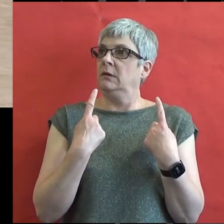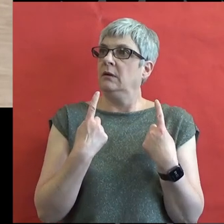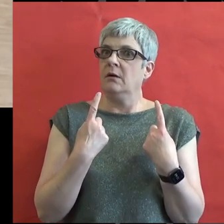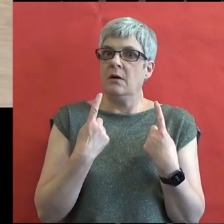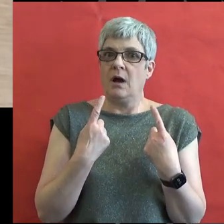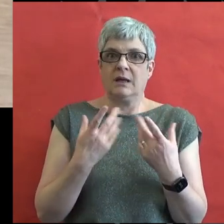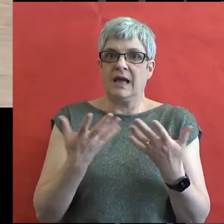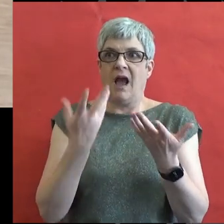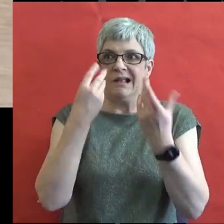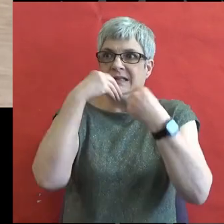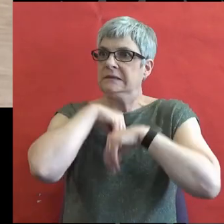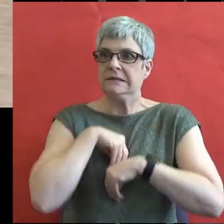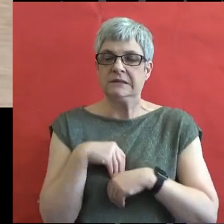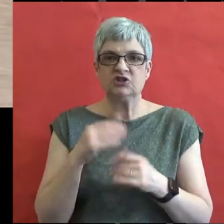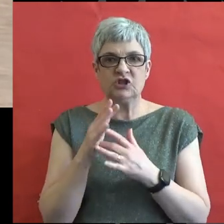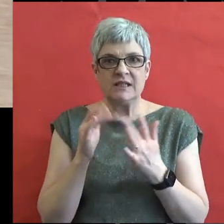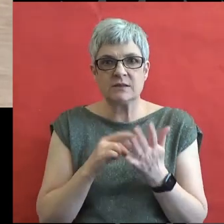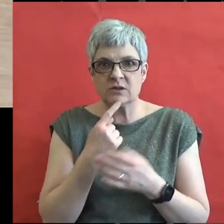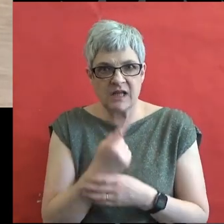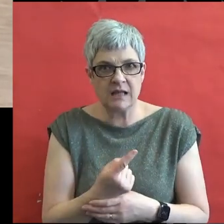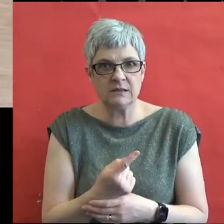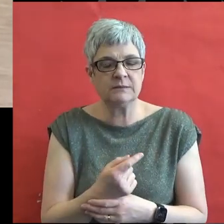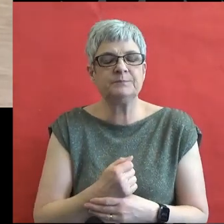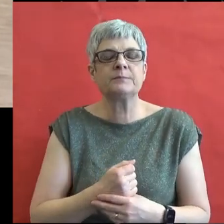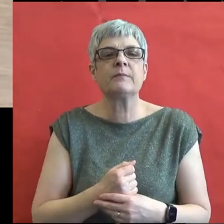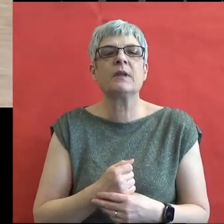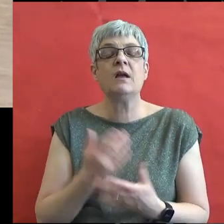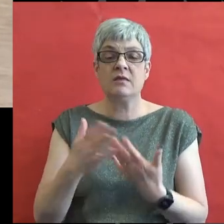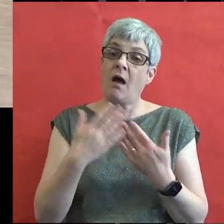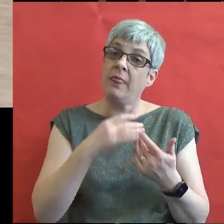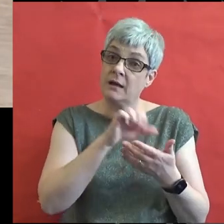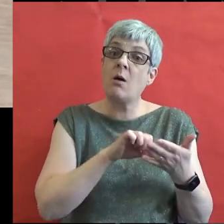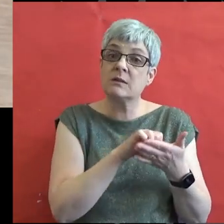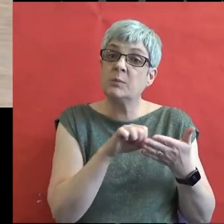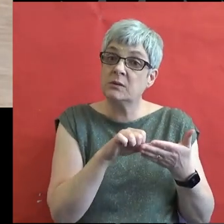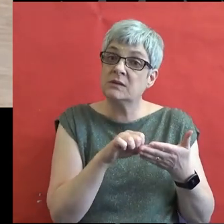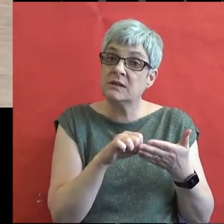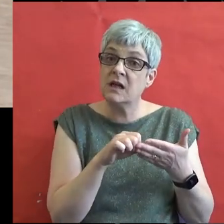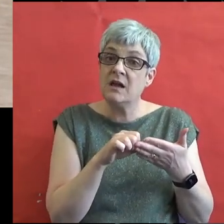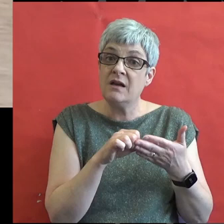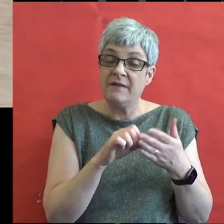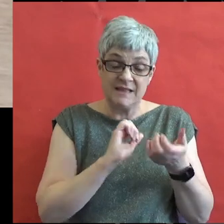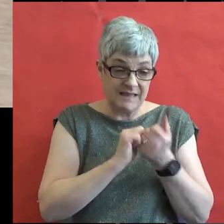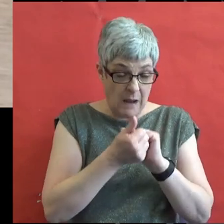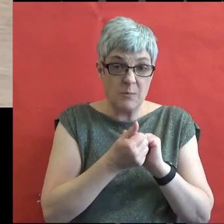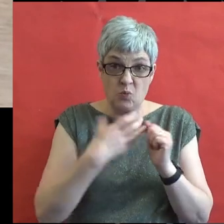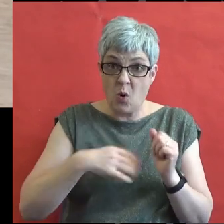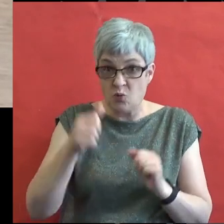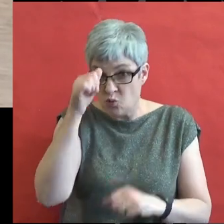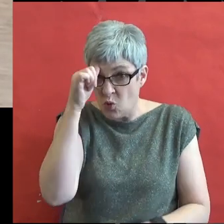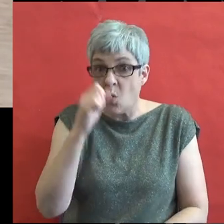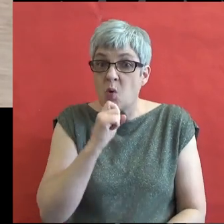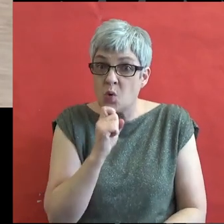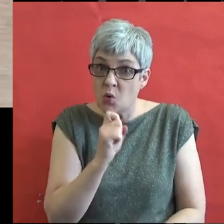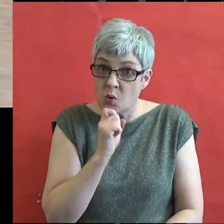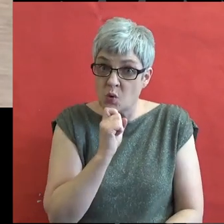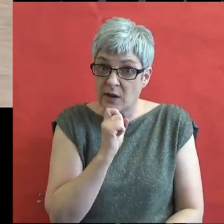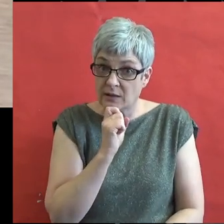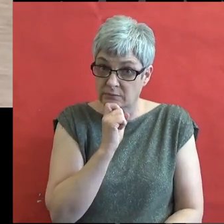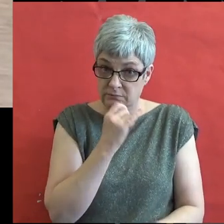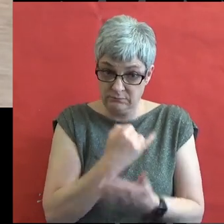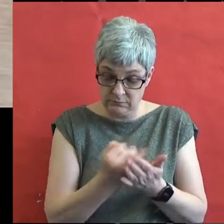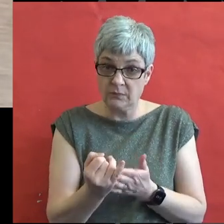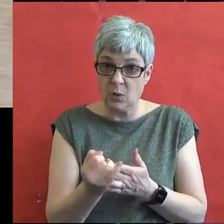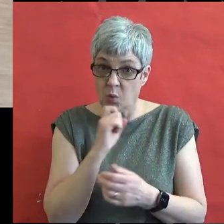them. In the other Gospels, we hear that the disciples want to know who was going to